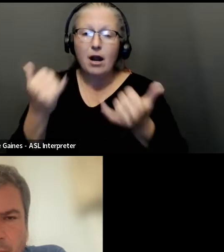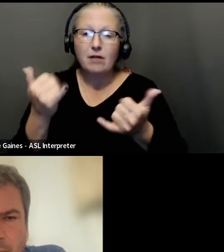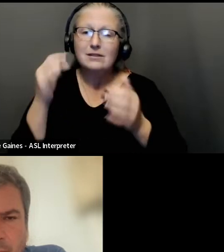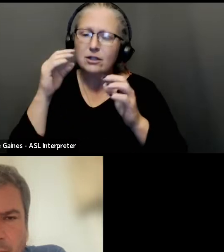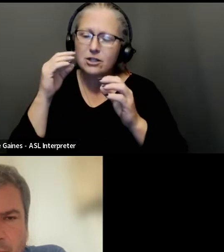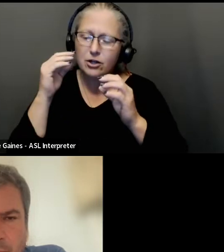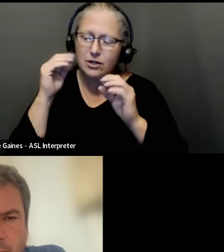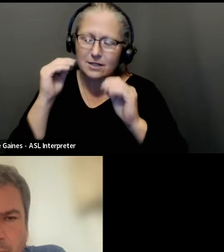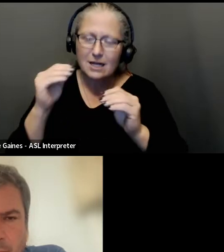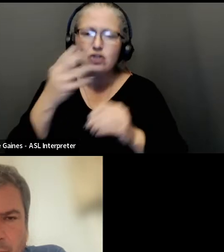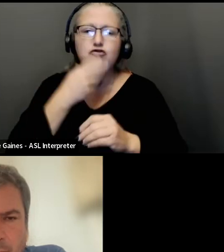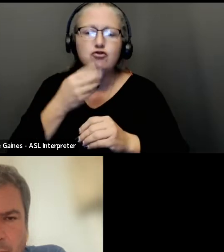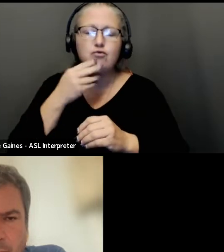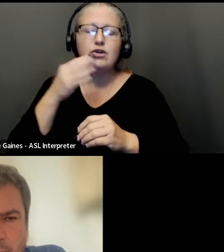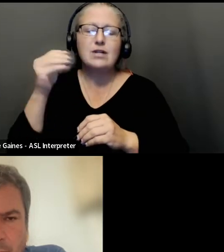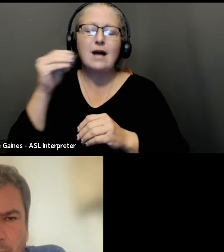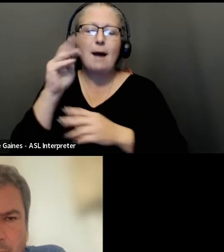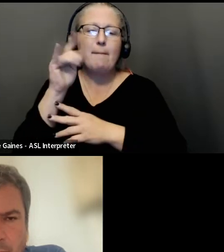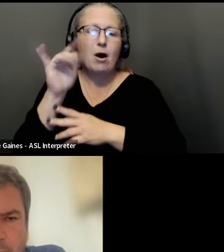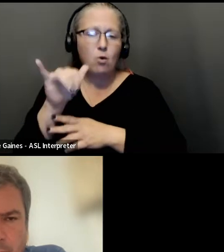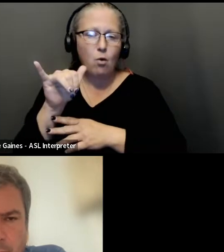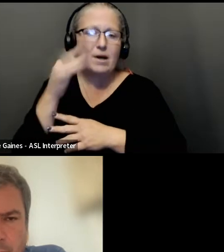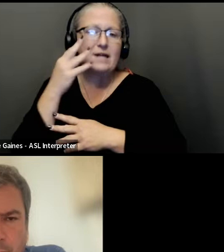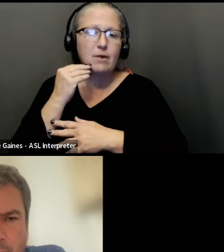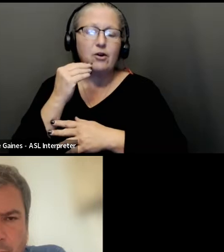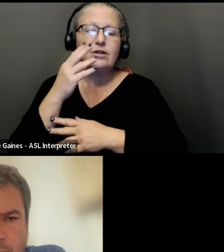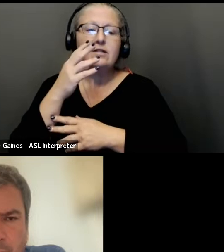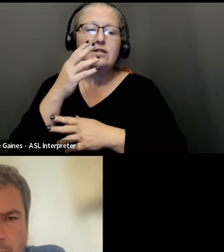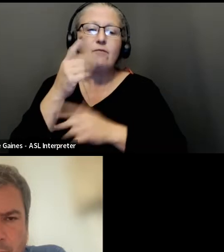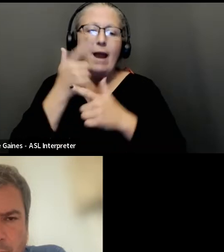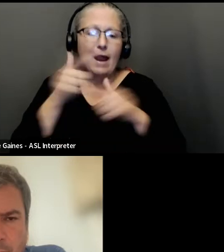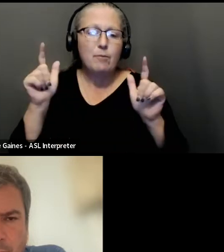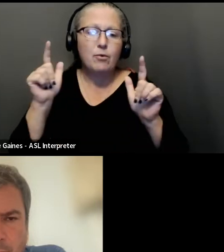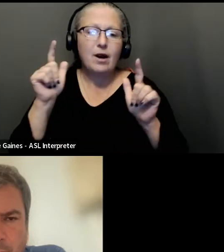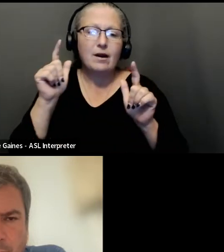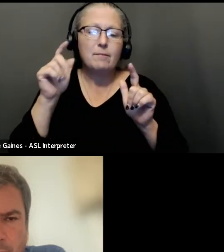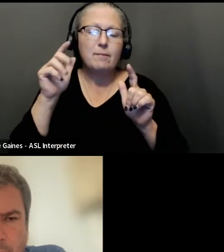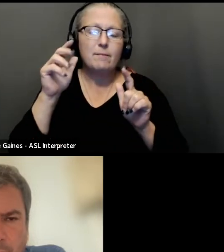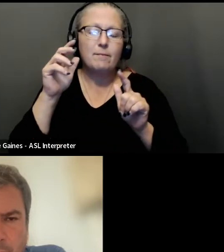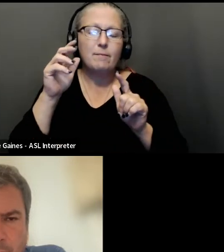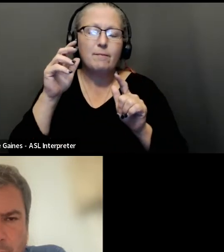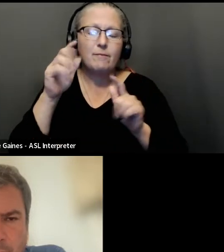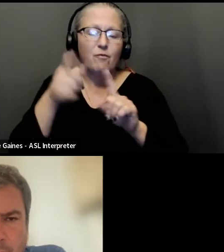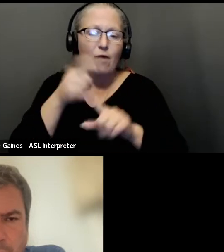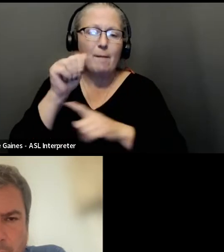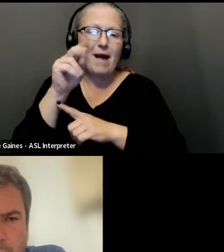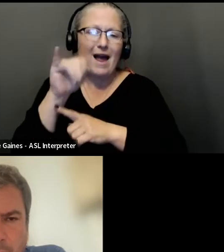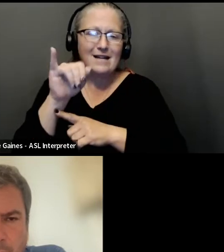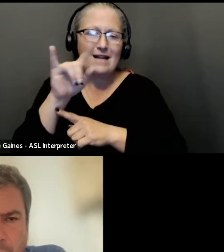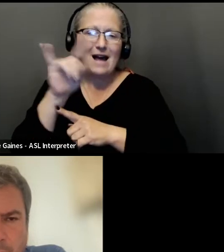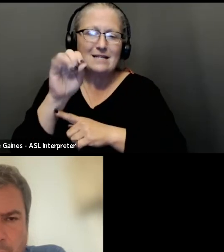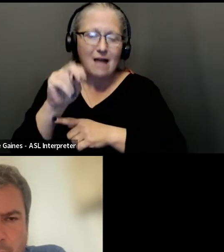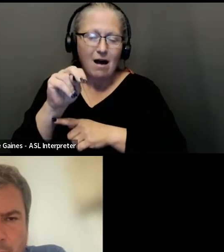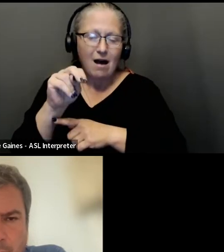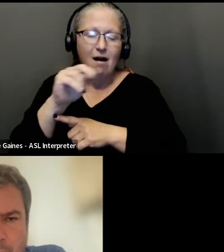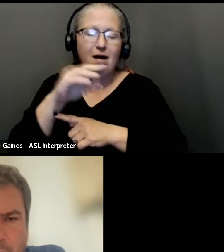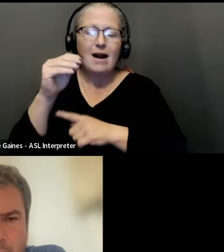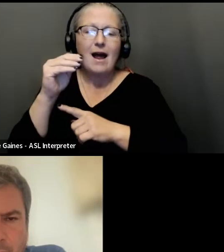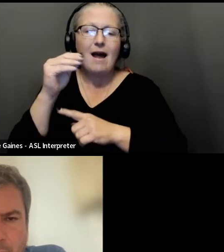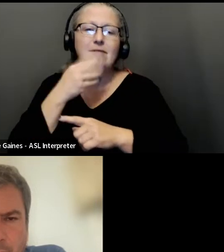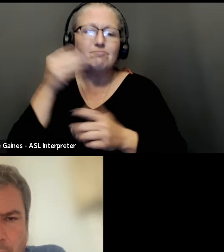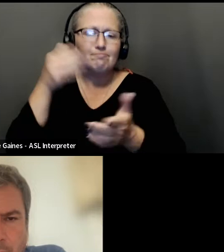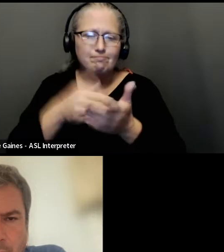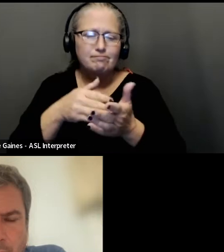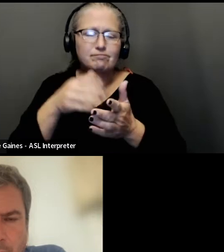minority experience and divorce it from liberated ethnic studies, anti-Zionist, and anti-Semitic teachings. How can our kids expect to feel safe